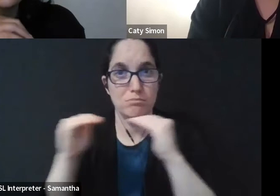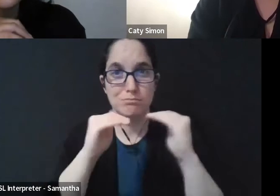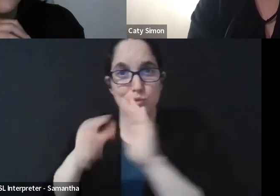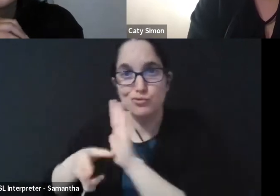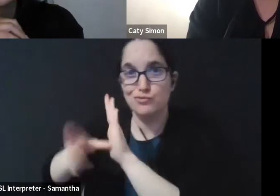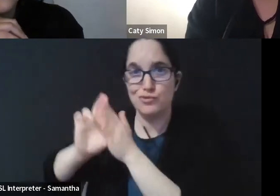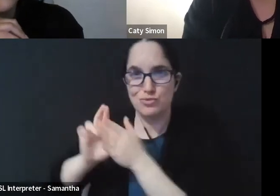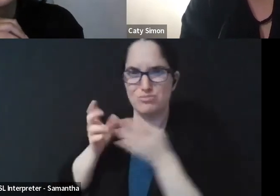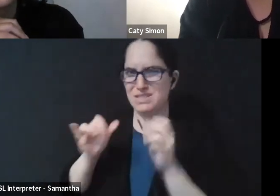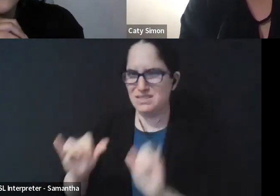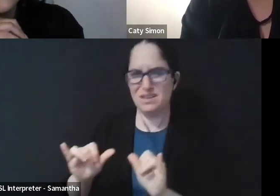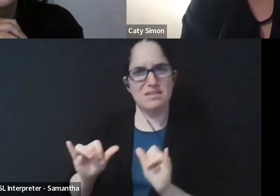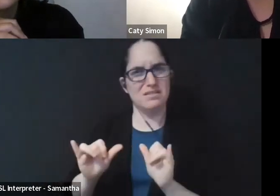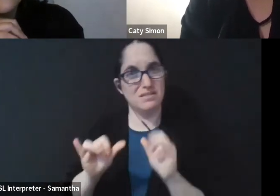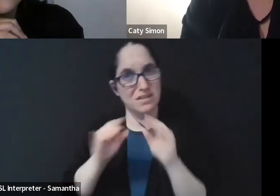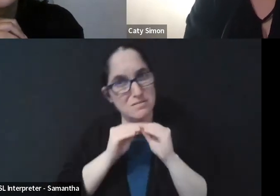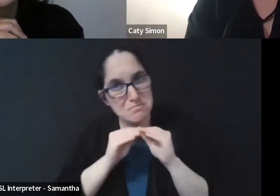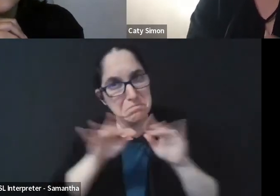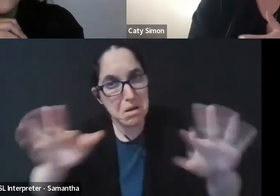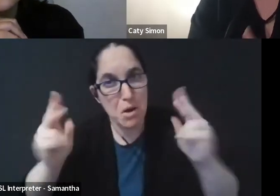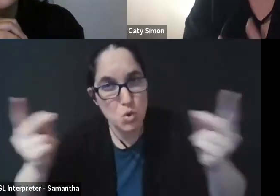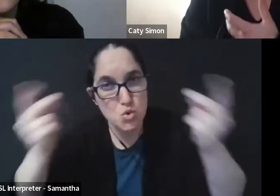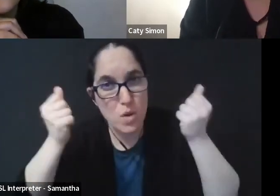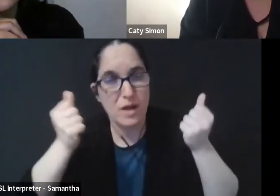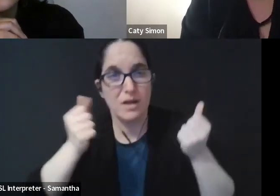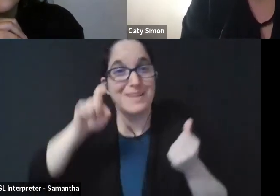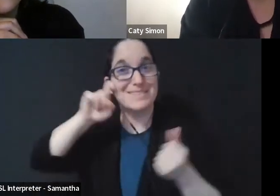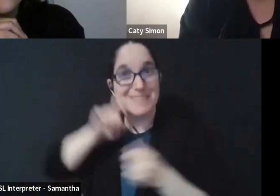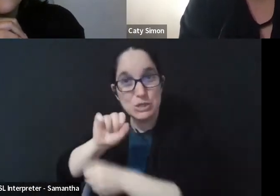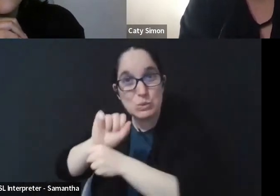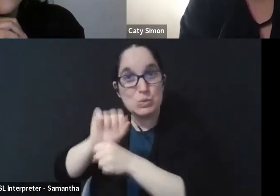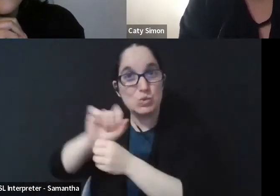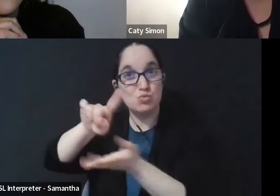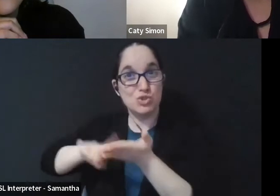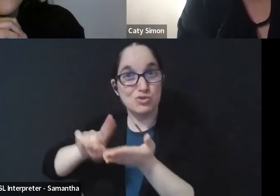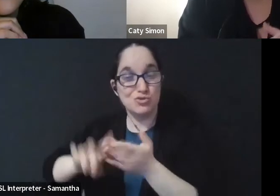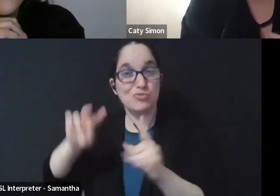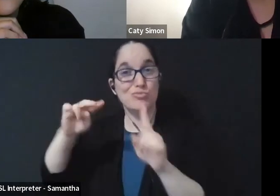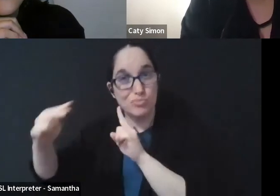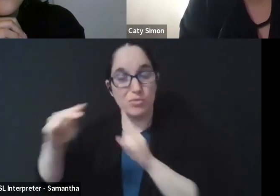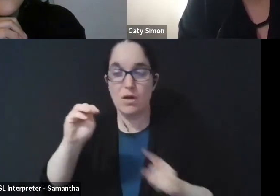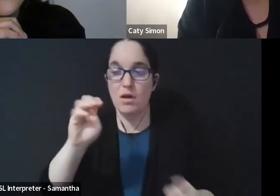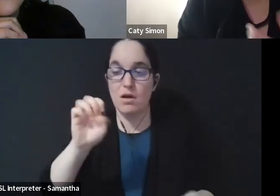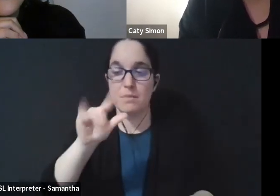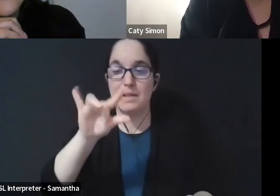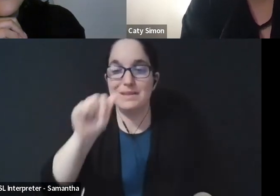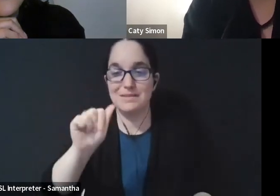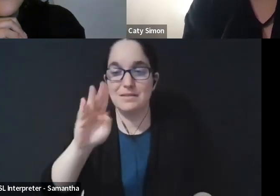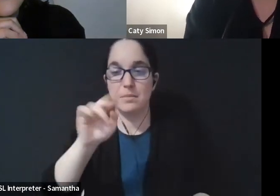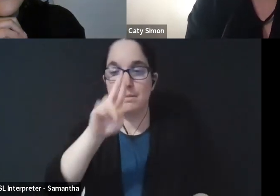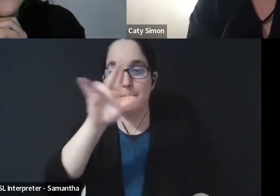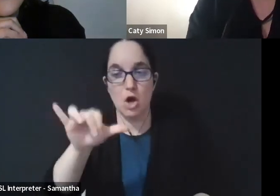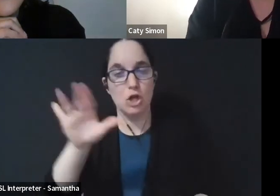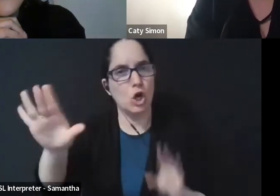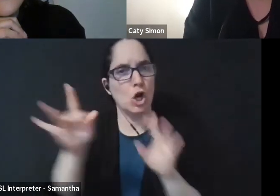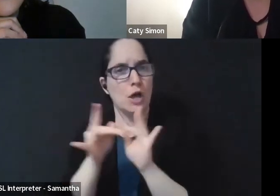somehow gain real legs in public discourse. Like in a sex work research context, you know, Melissa Farley comes to mind and the whole bunk stat about